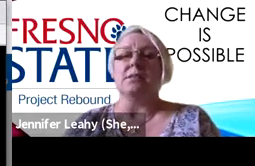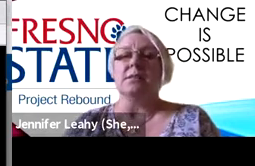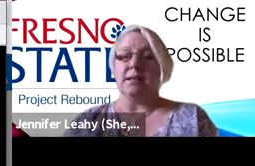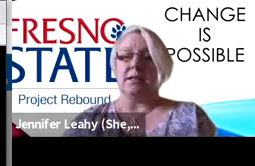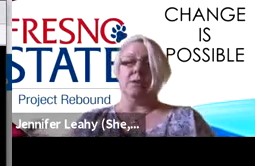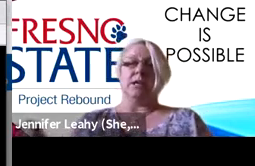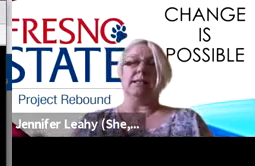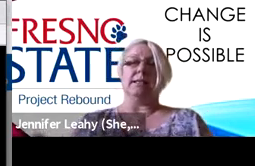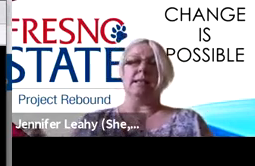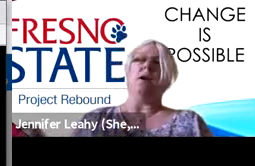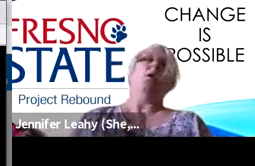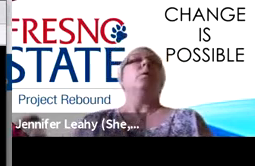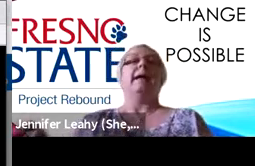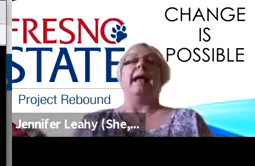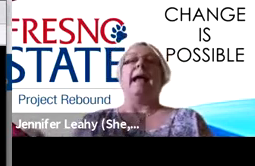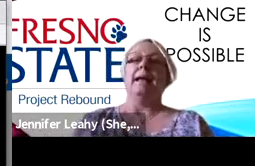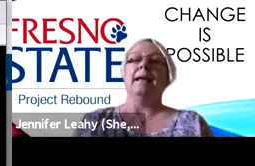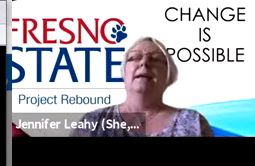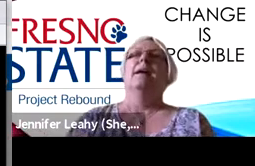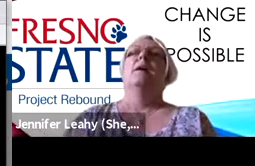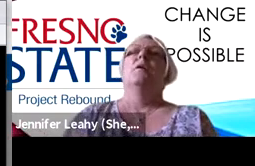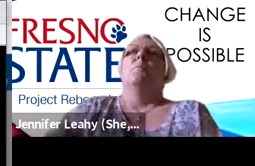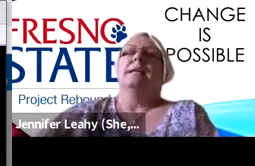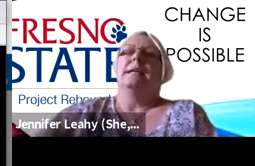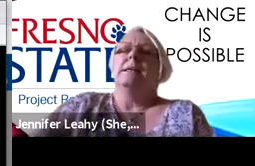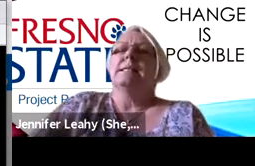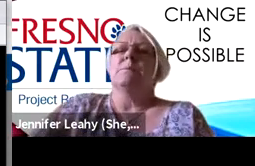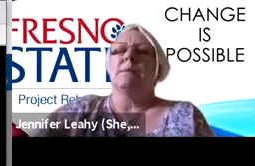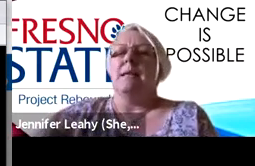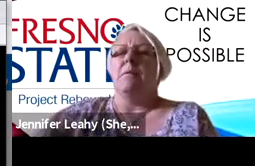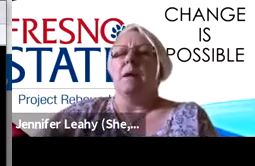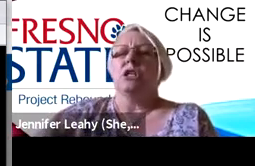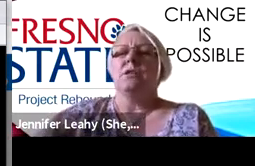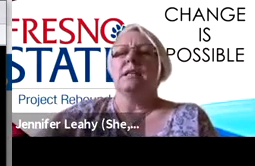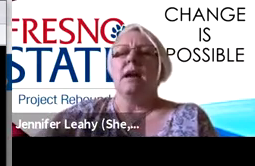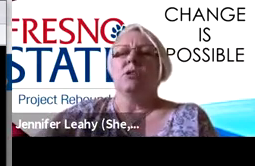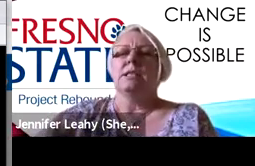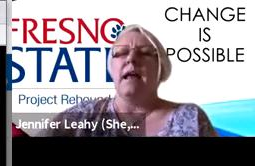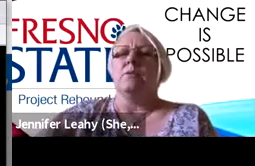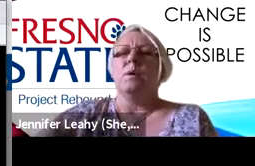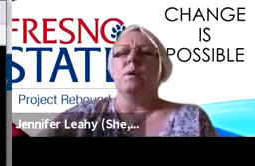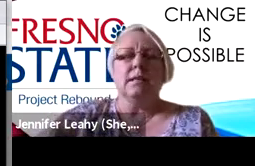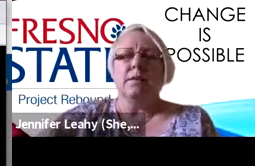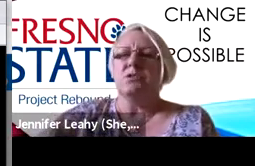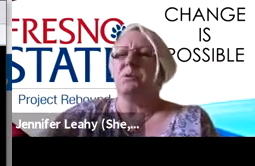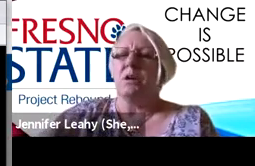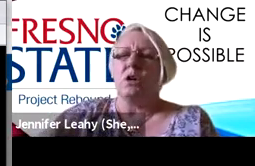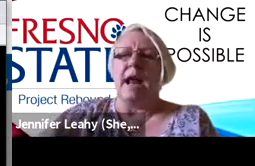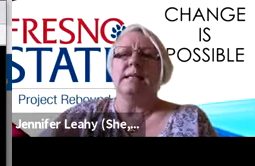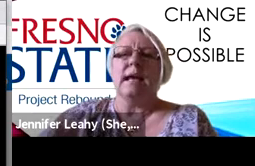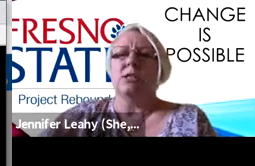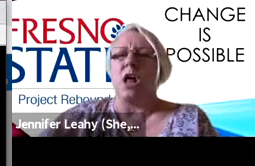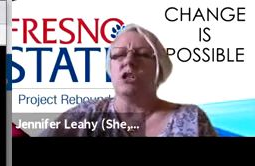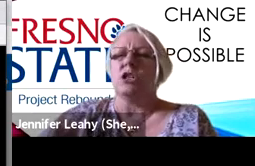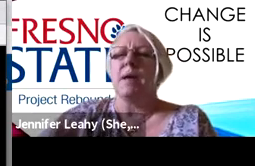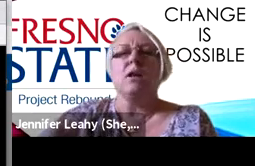$10,000. Seriously? Okay. But we need to explain to them and make sure that they understand what's the difference between a